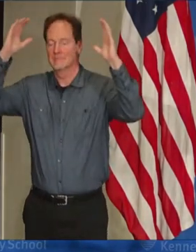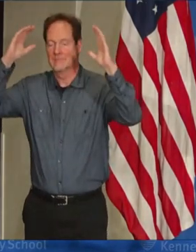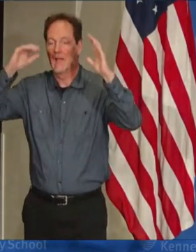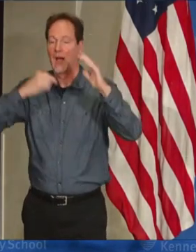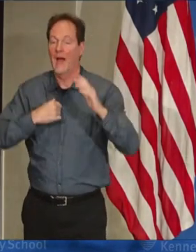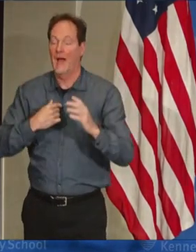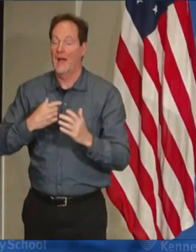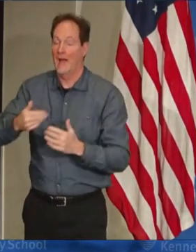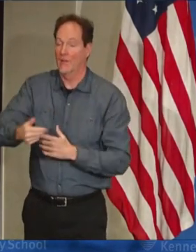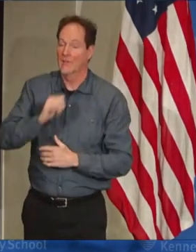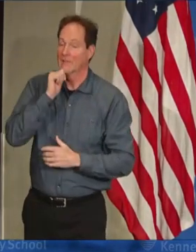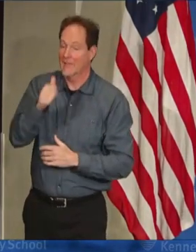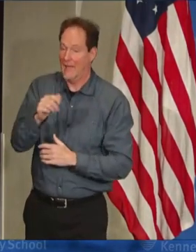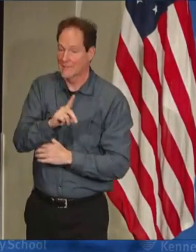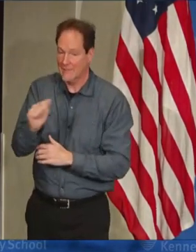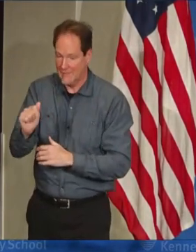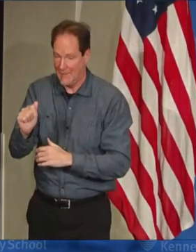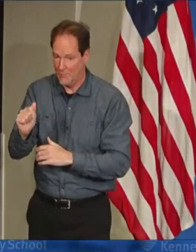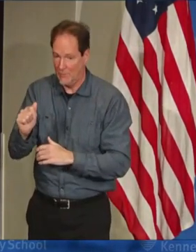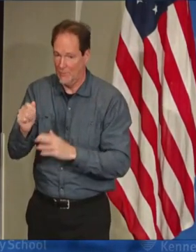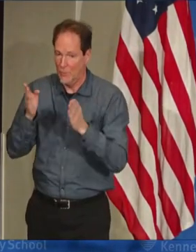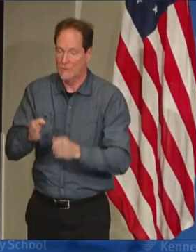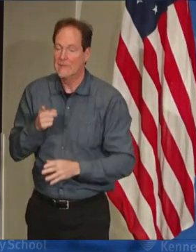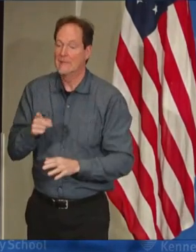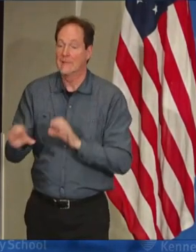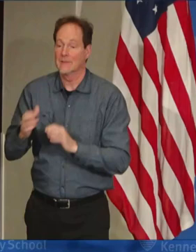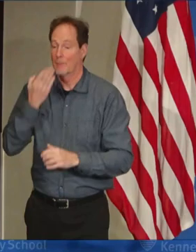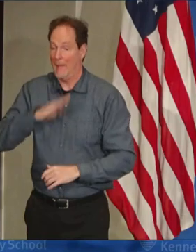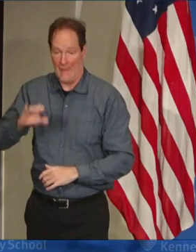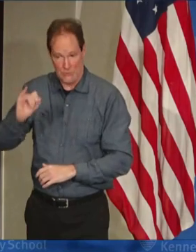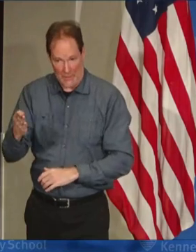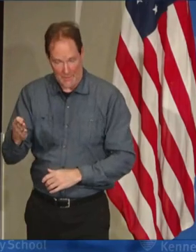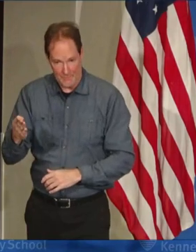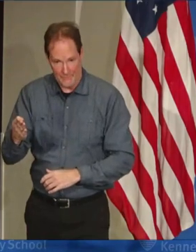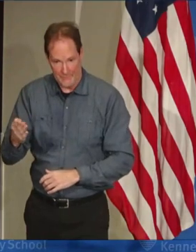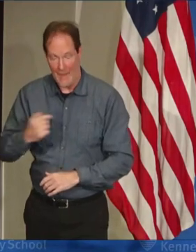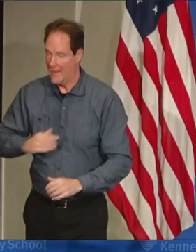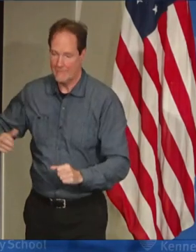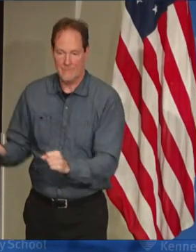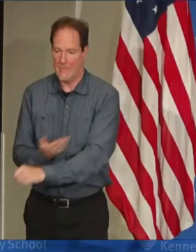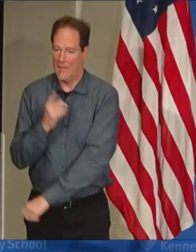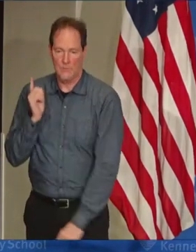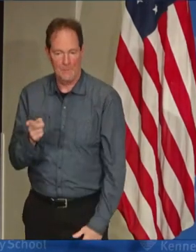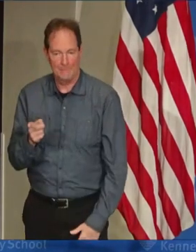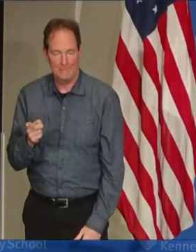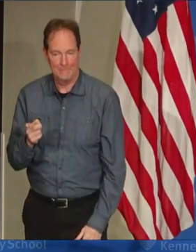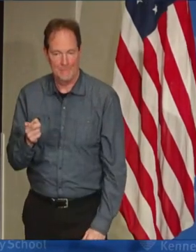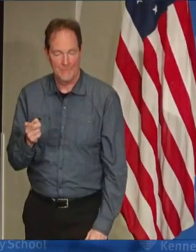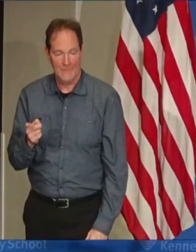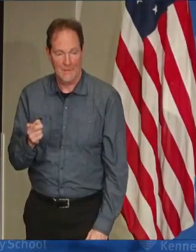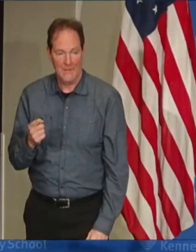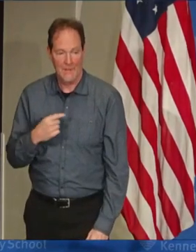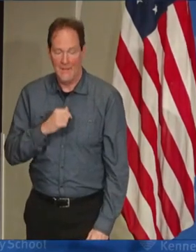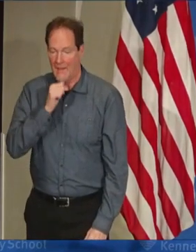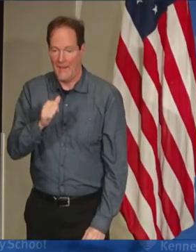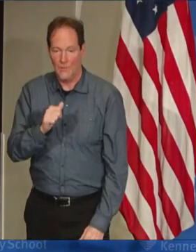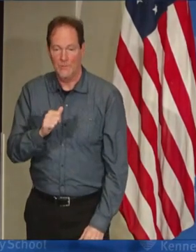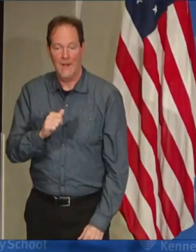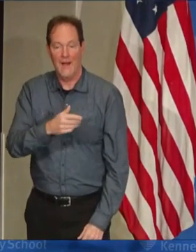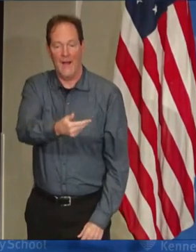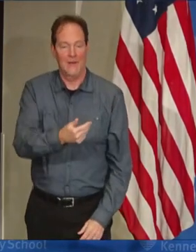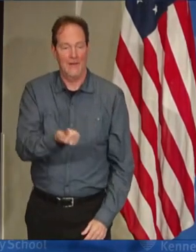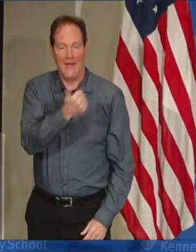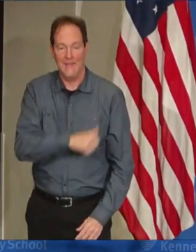non-disabled person and they do a bad job and I fire them. And I don't hire any more non-disabled